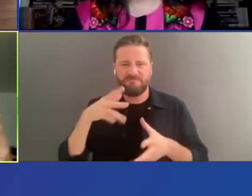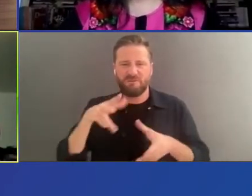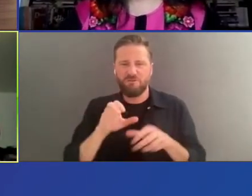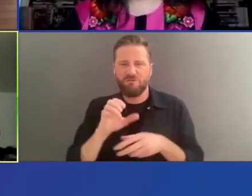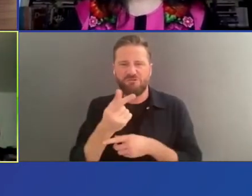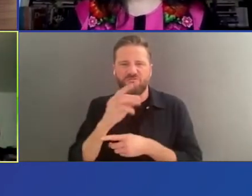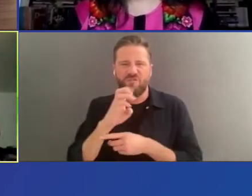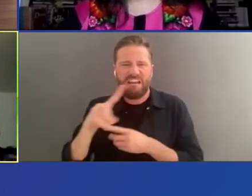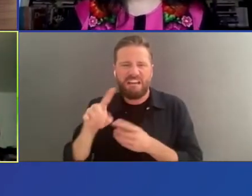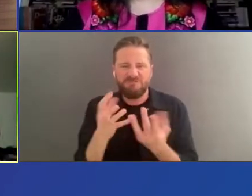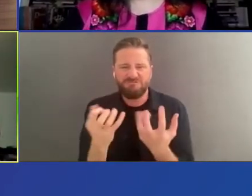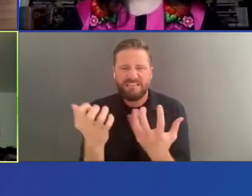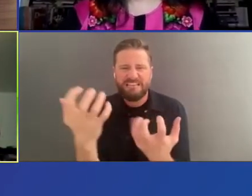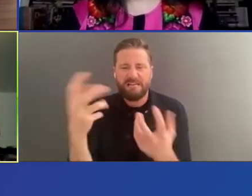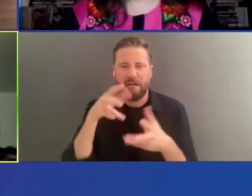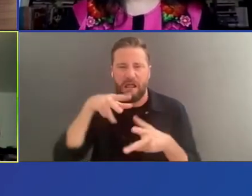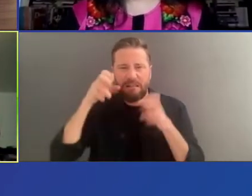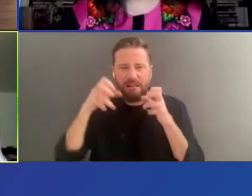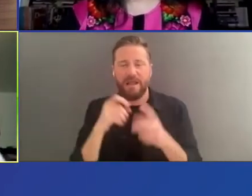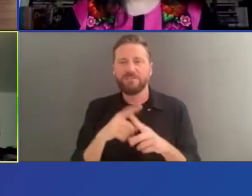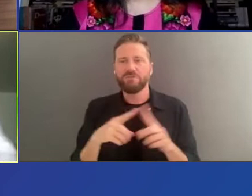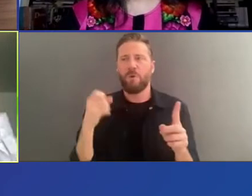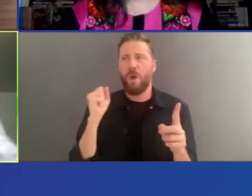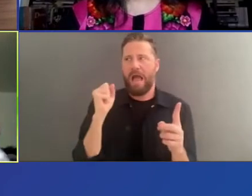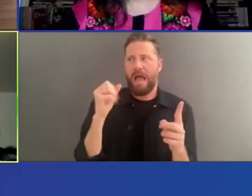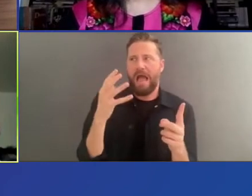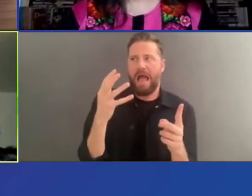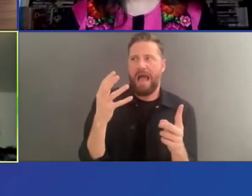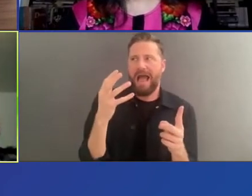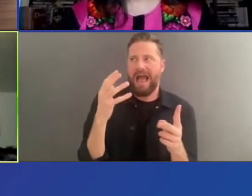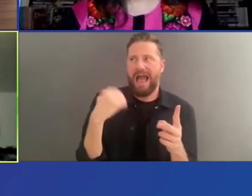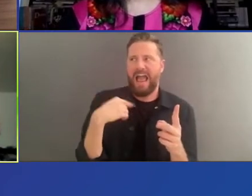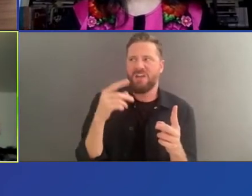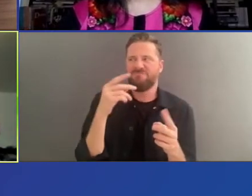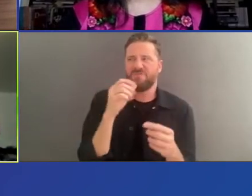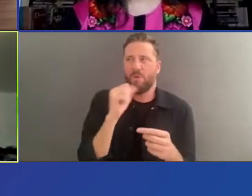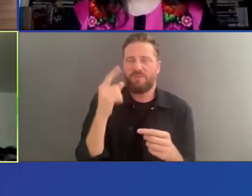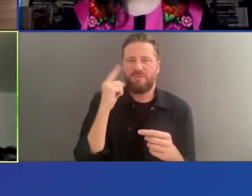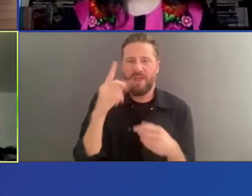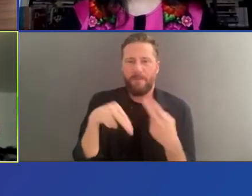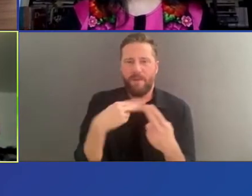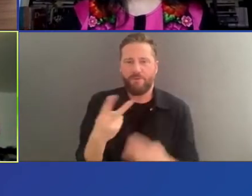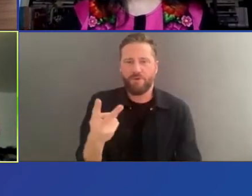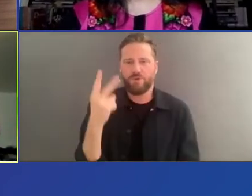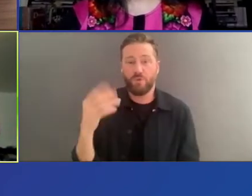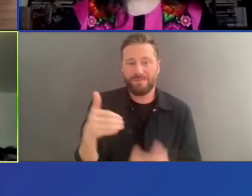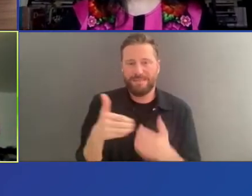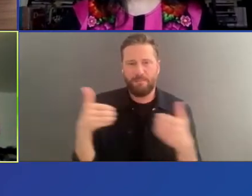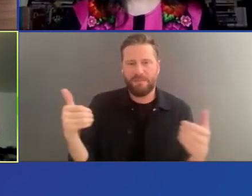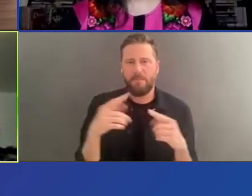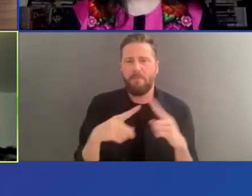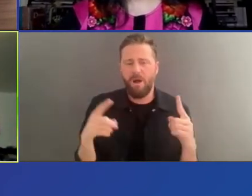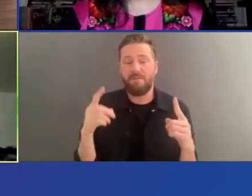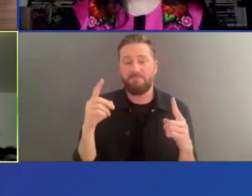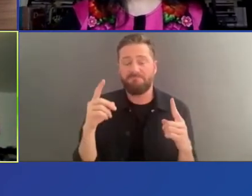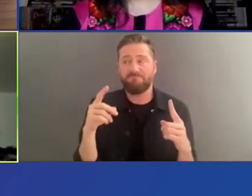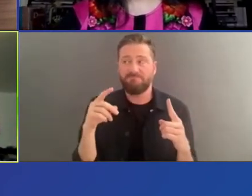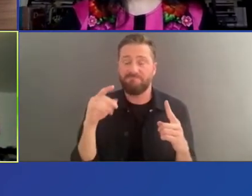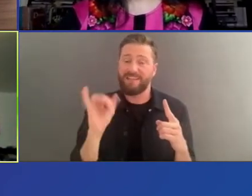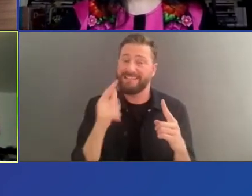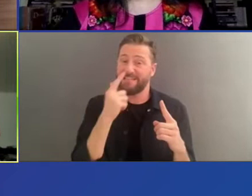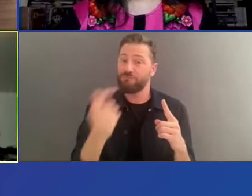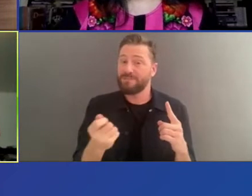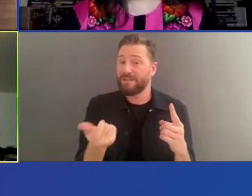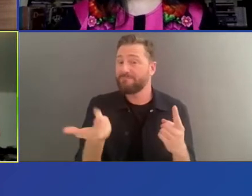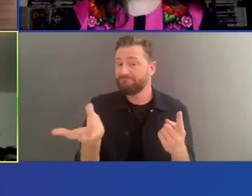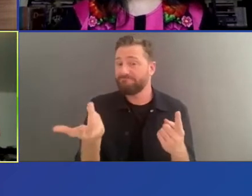I haven't, I rarely think about the two separately from one another. But that's a really,